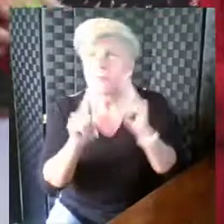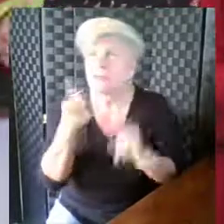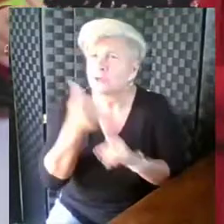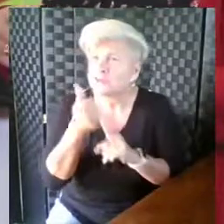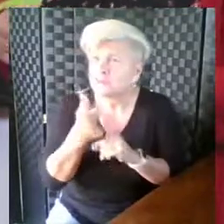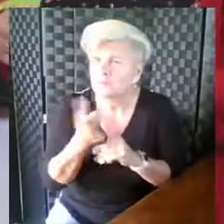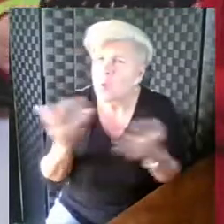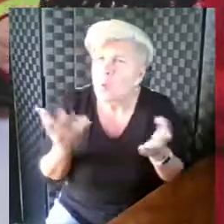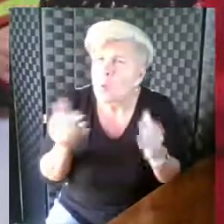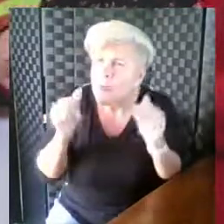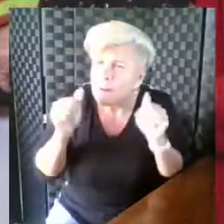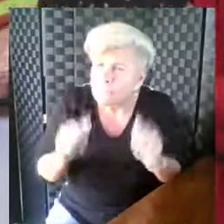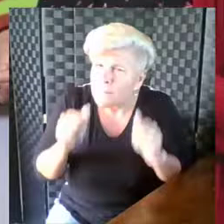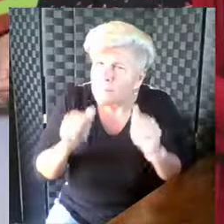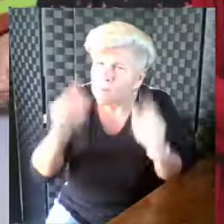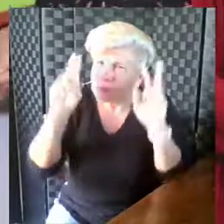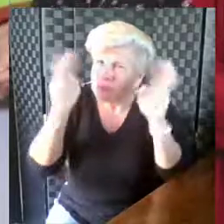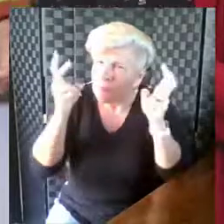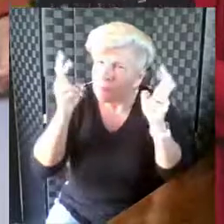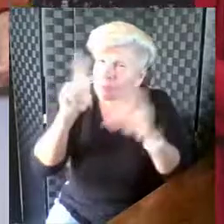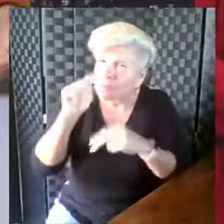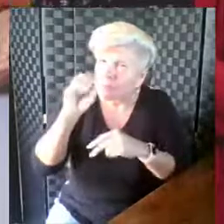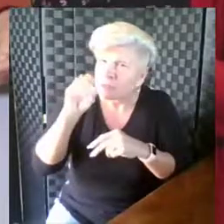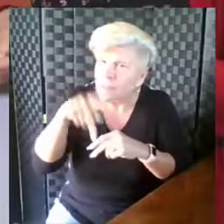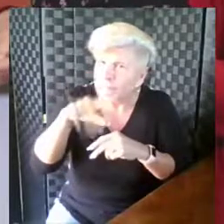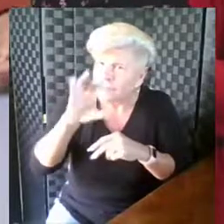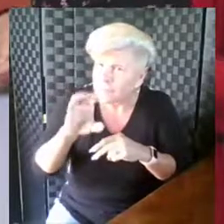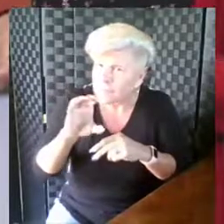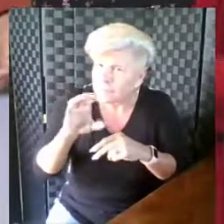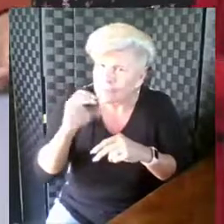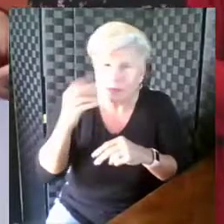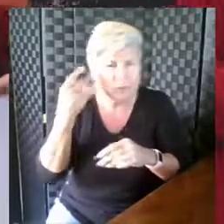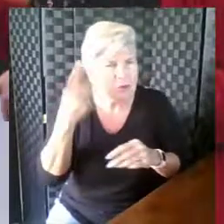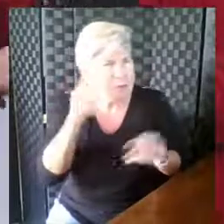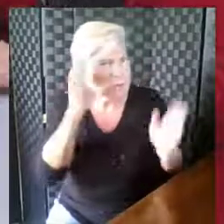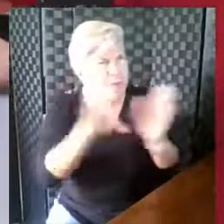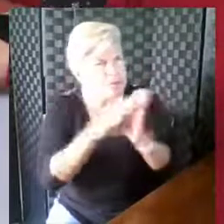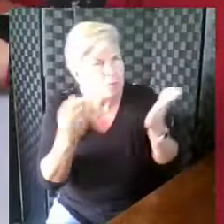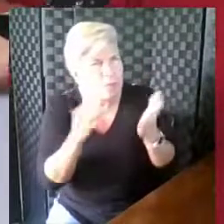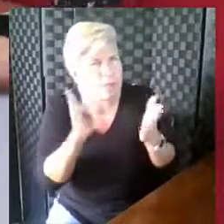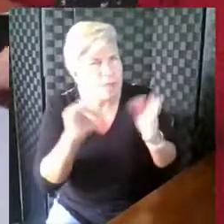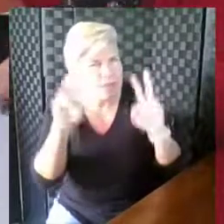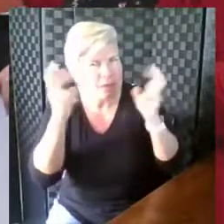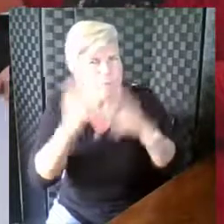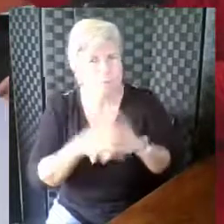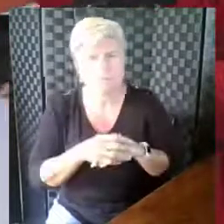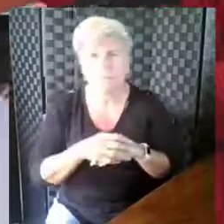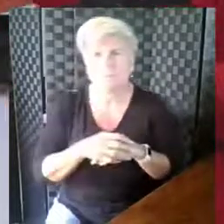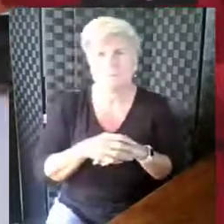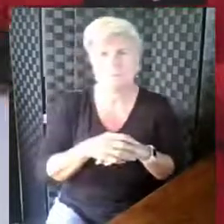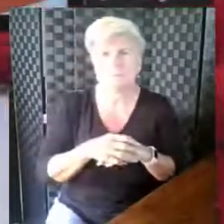thinking, what could my topic be if these were the pictures that you were given?